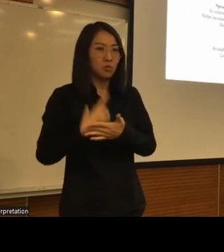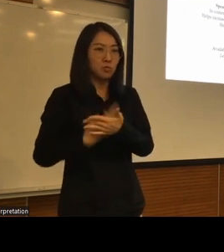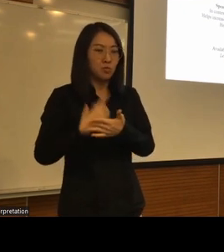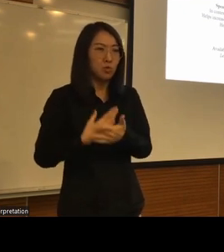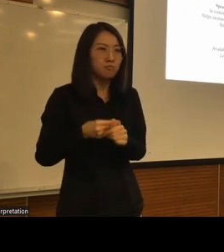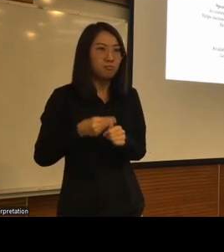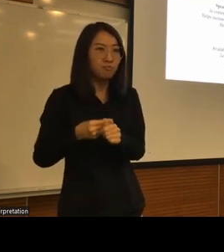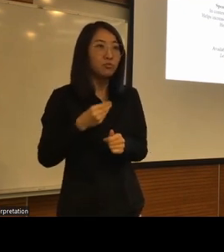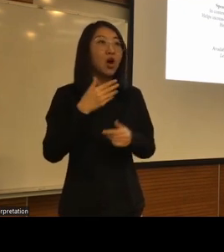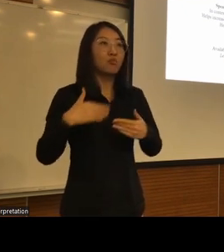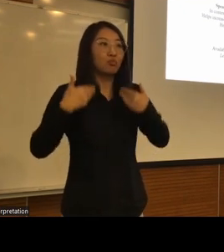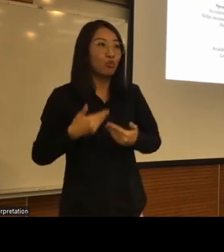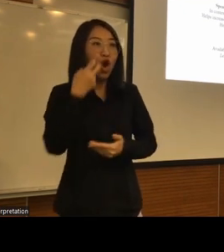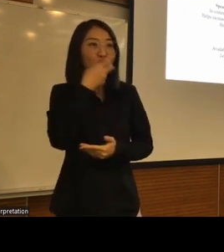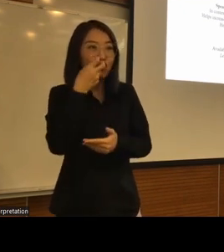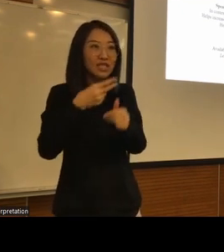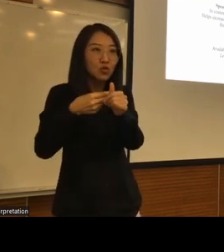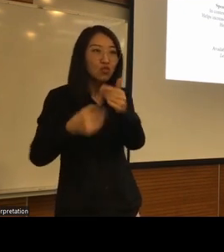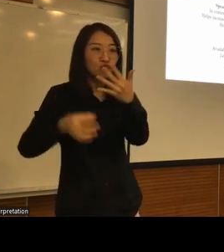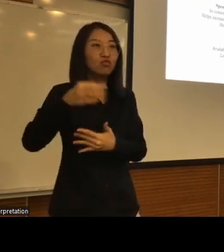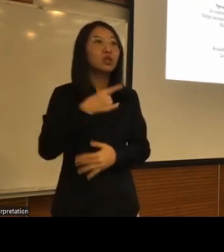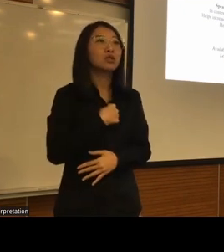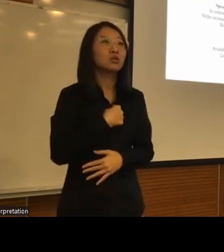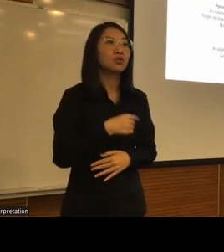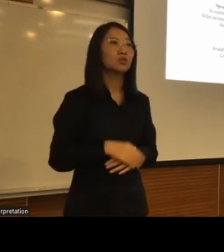producing high quality speech.